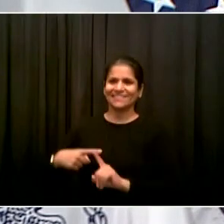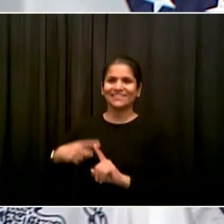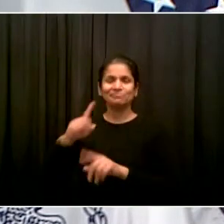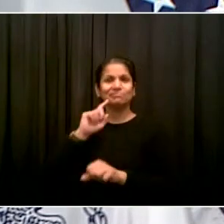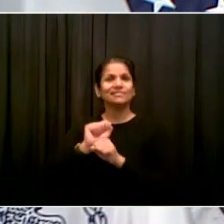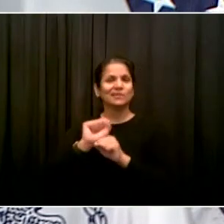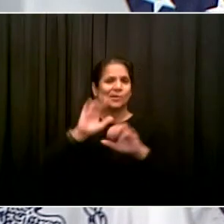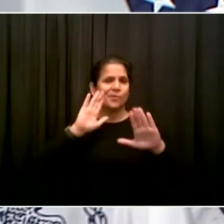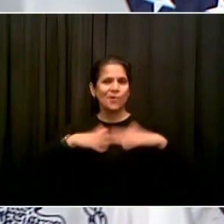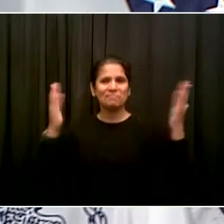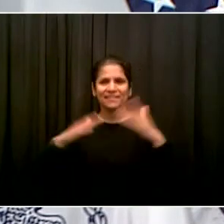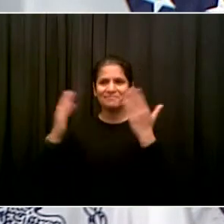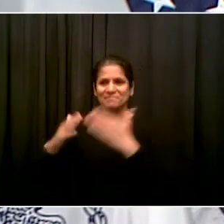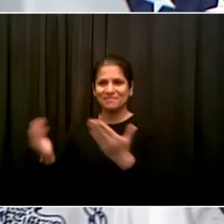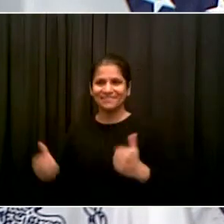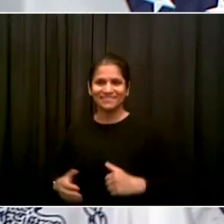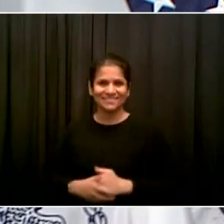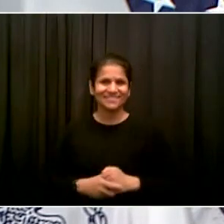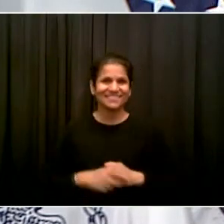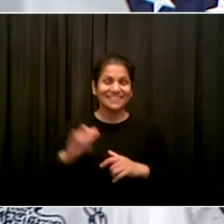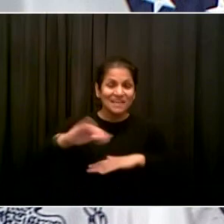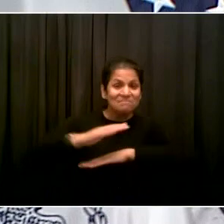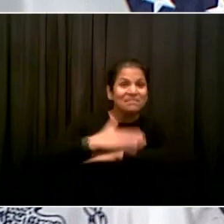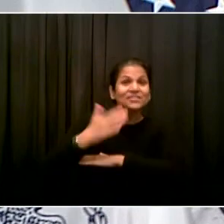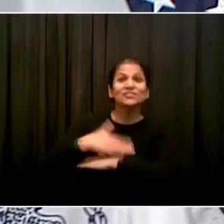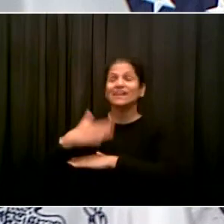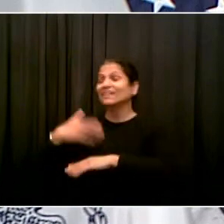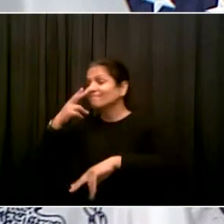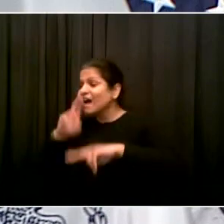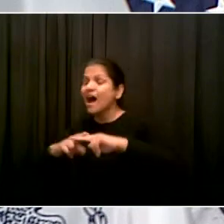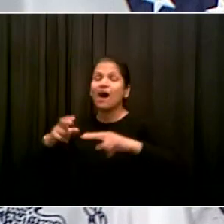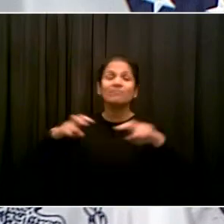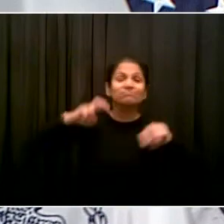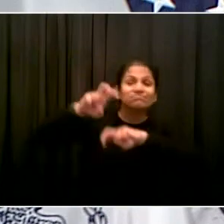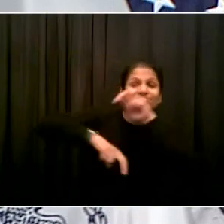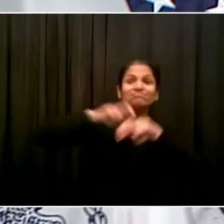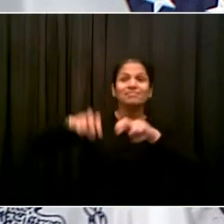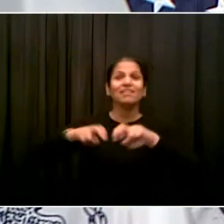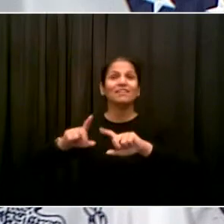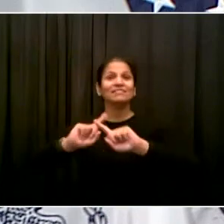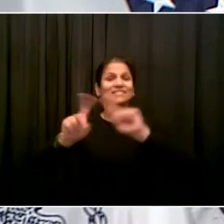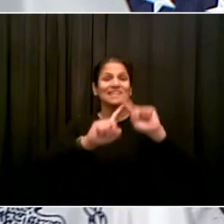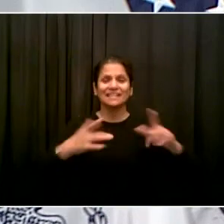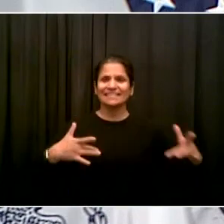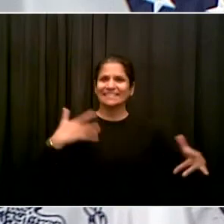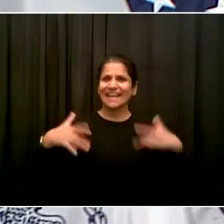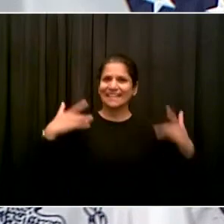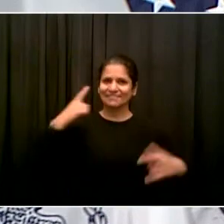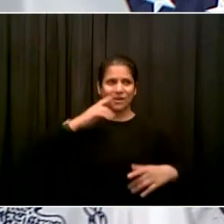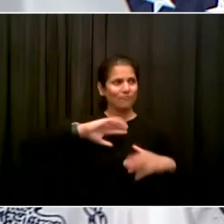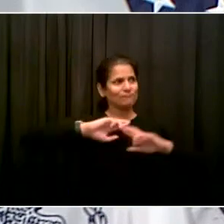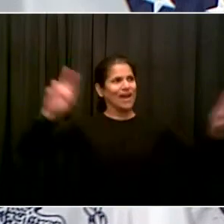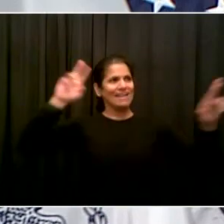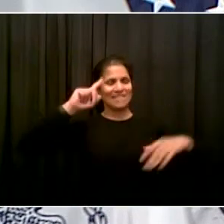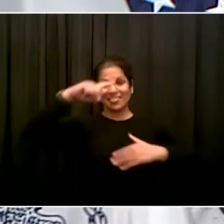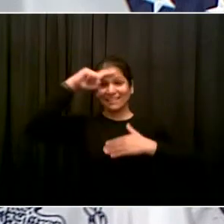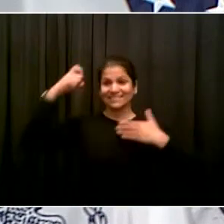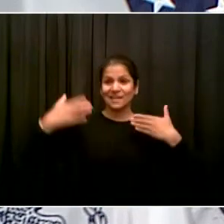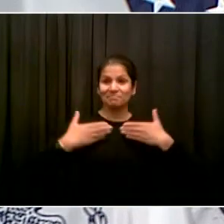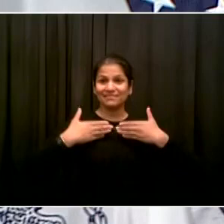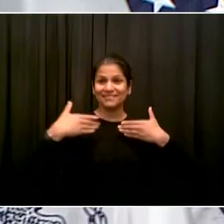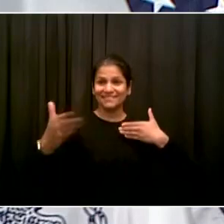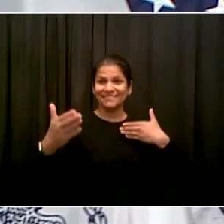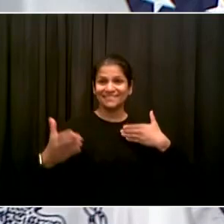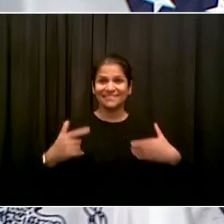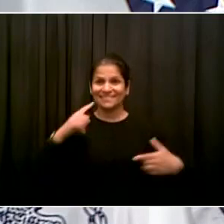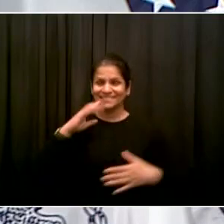pools, beaches, cultural events. This summer, New York City is going to come alive. This is going to be crucial to a recovery for all of us. And we're going to have a safe